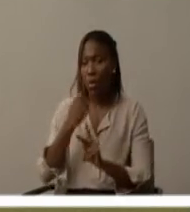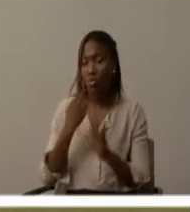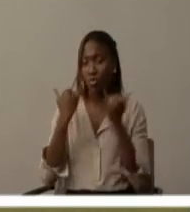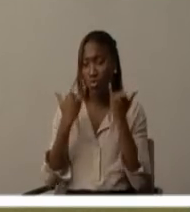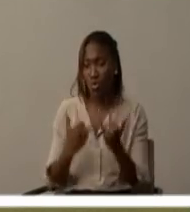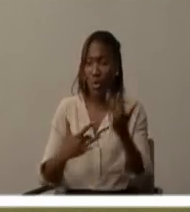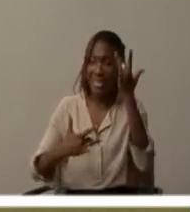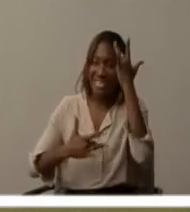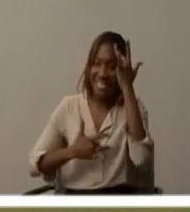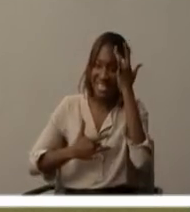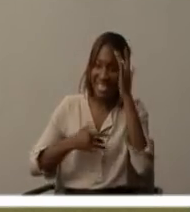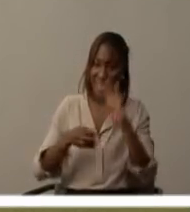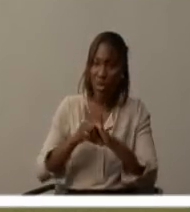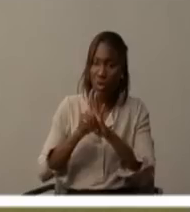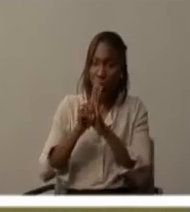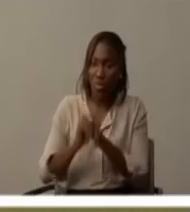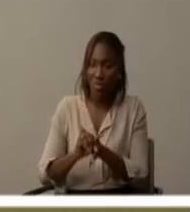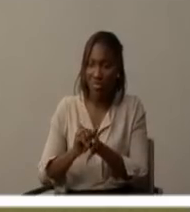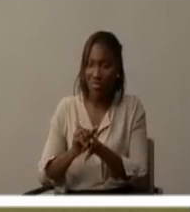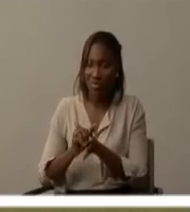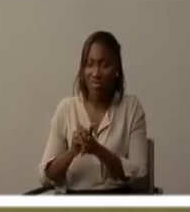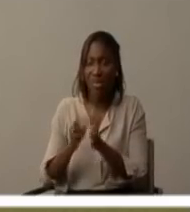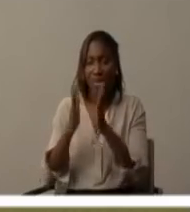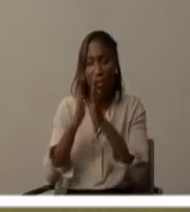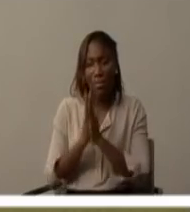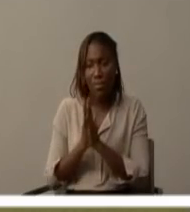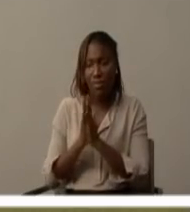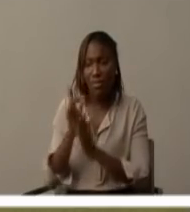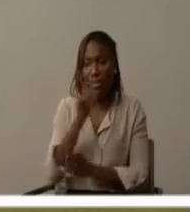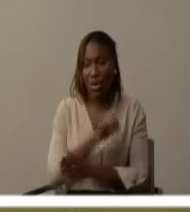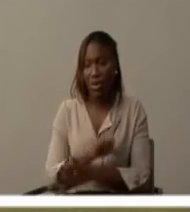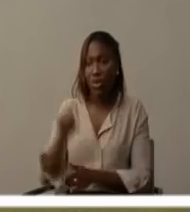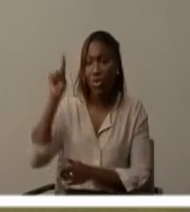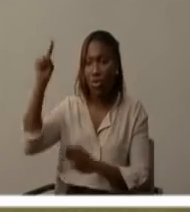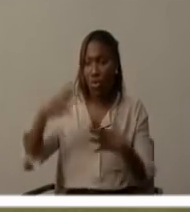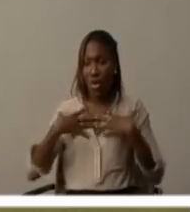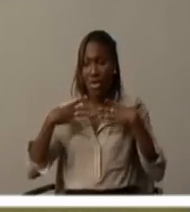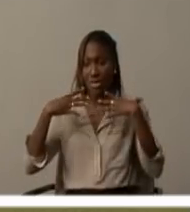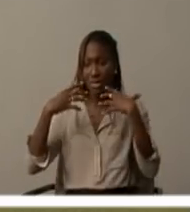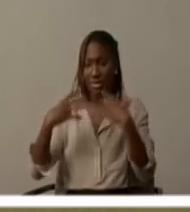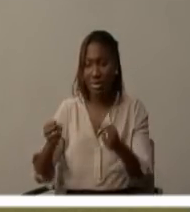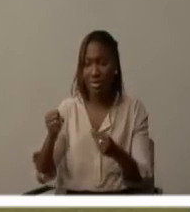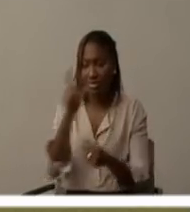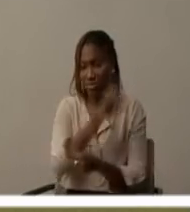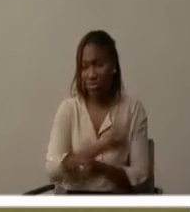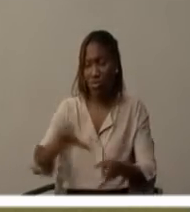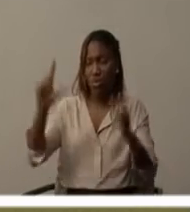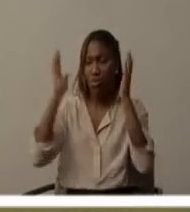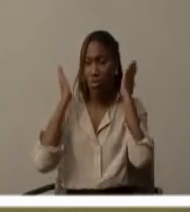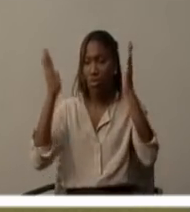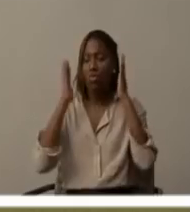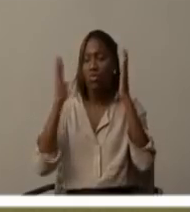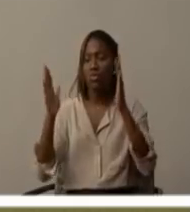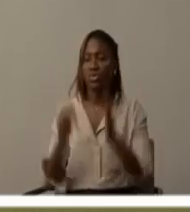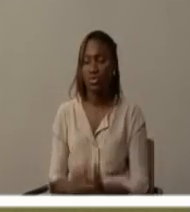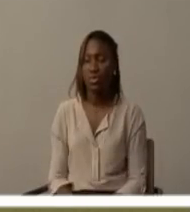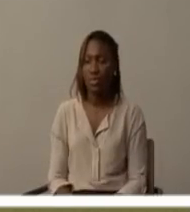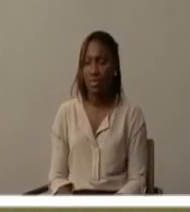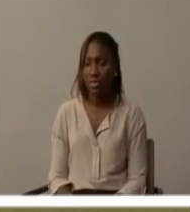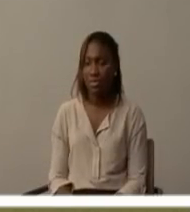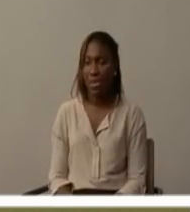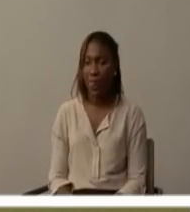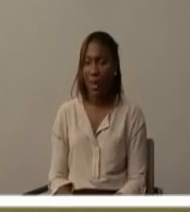dreadful disease, that, Lord, they will be healed in your name. Lord, hear us. Lord,